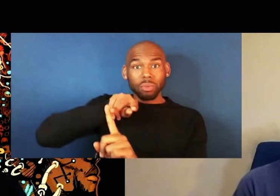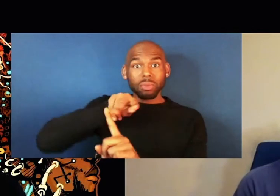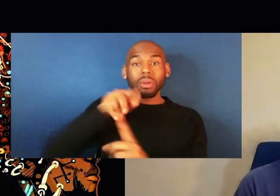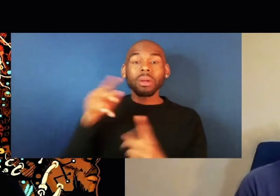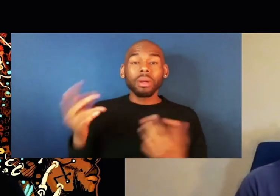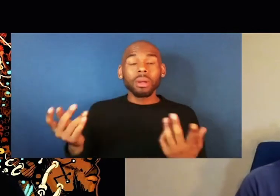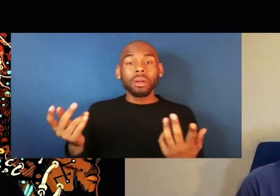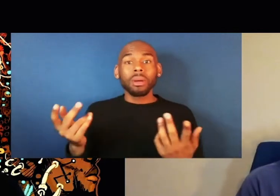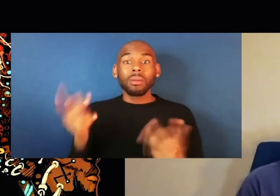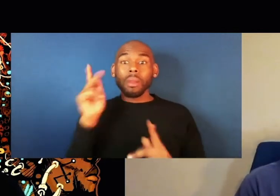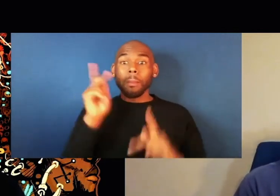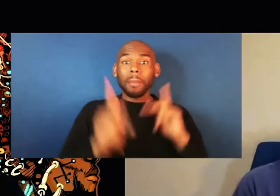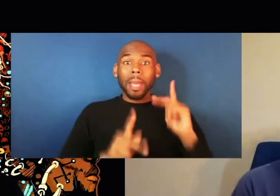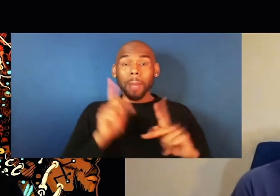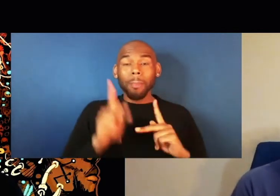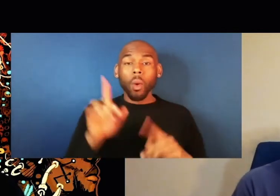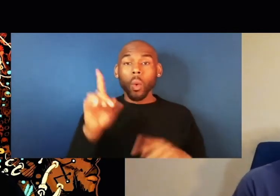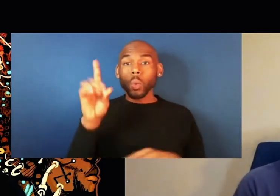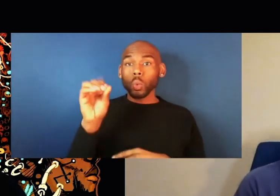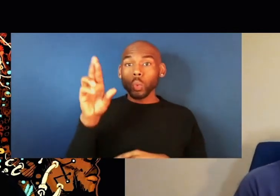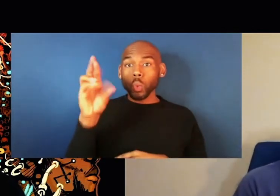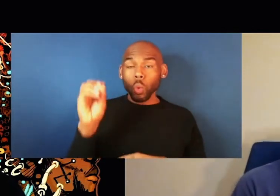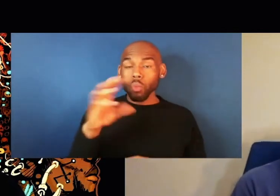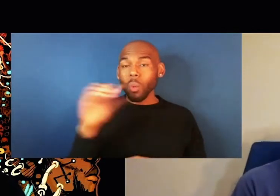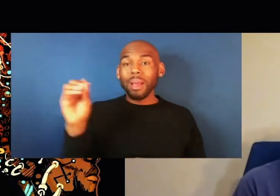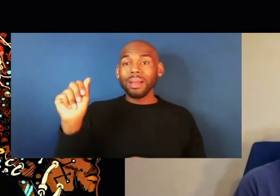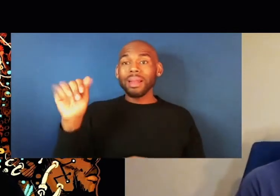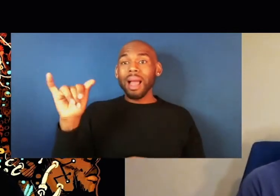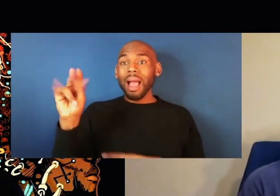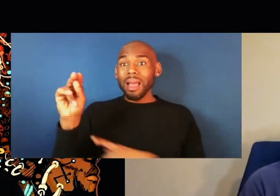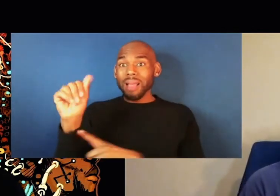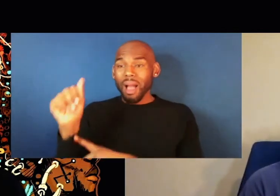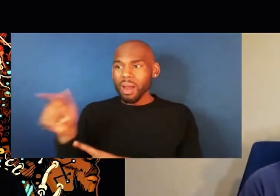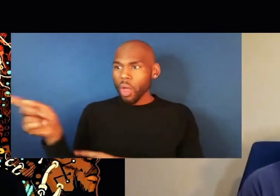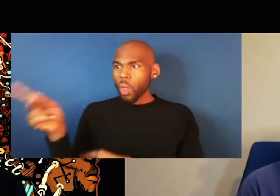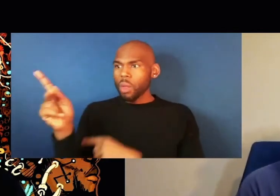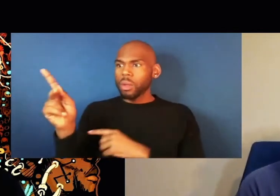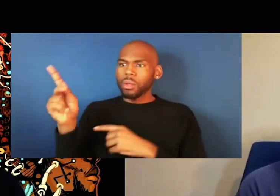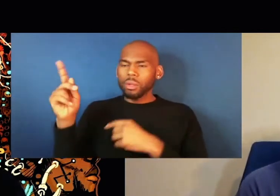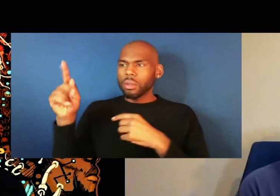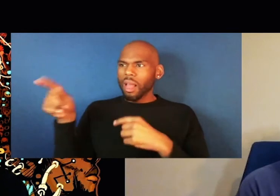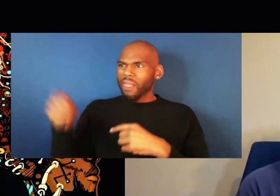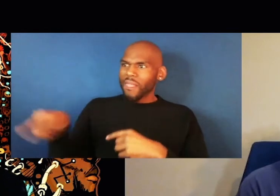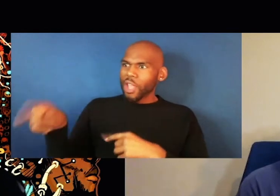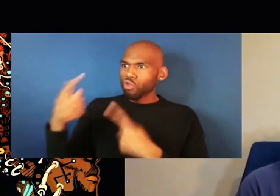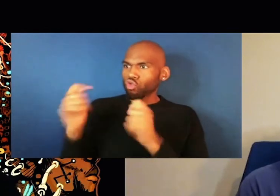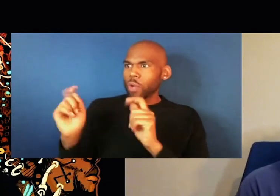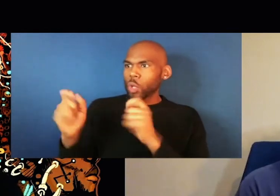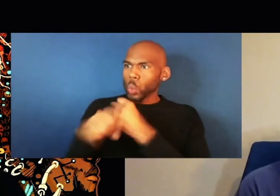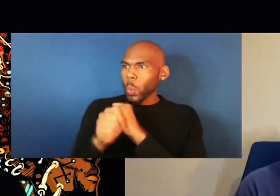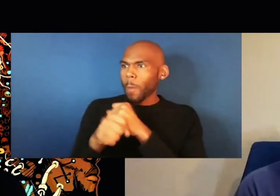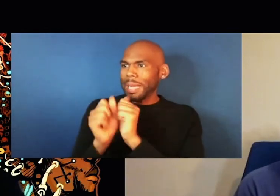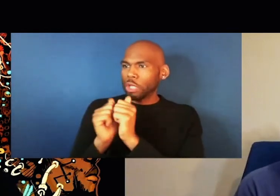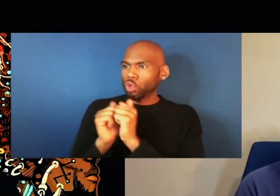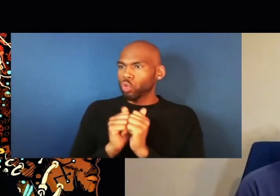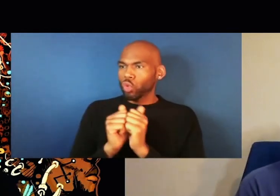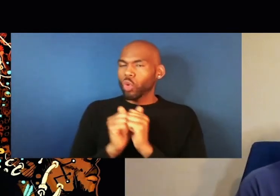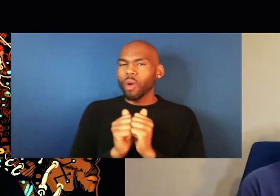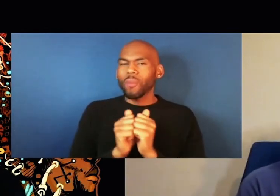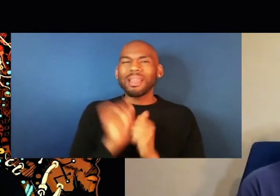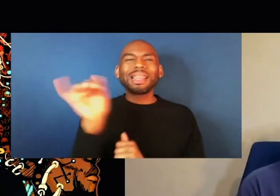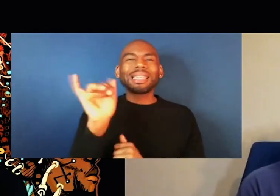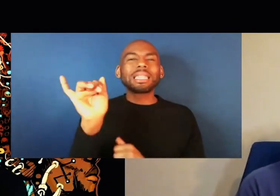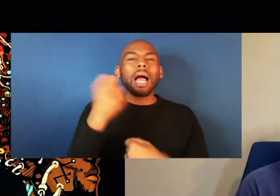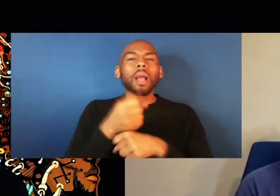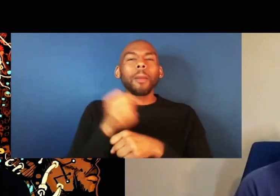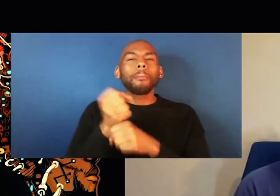because, you know, in some ways, the people that Doro and Anyanwu are kind of making together, or like that he's trying to like